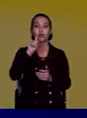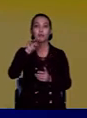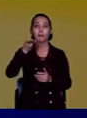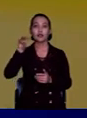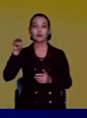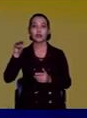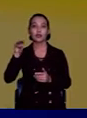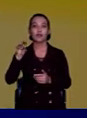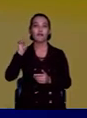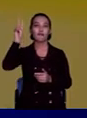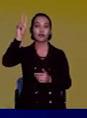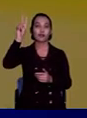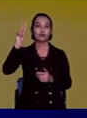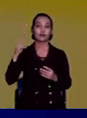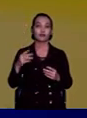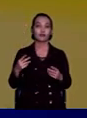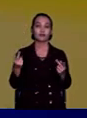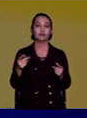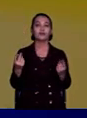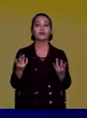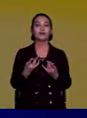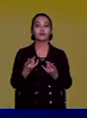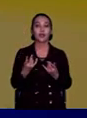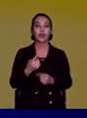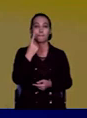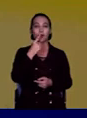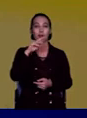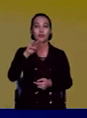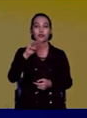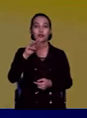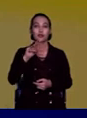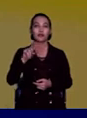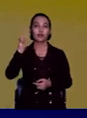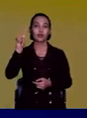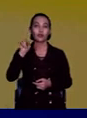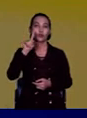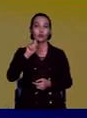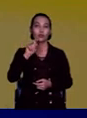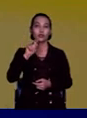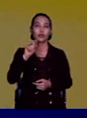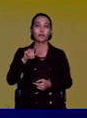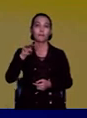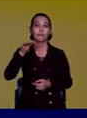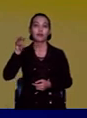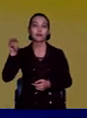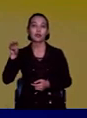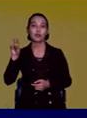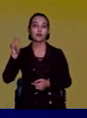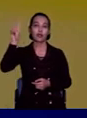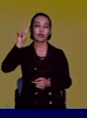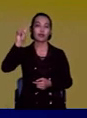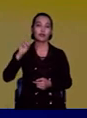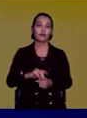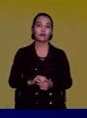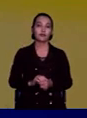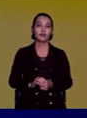mm kvadratga teng. 1 metr kvadratimiz 100 dm kvadratga teng. 1 dm